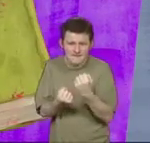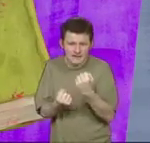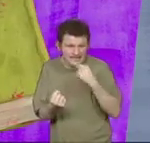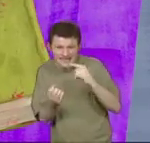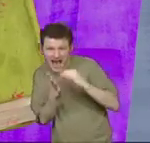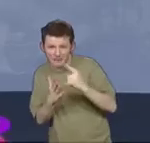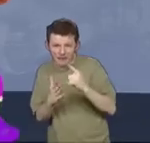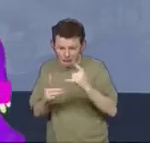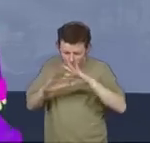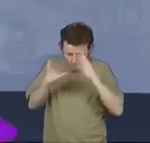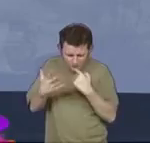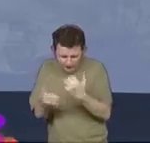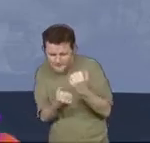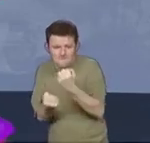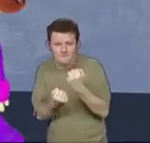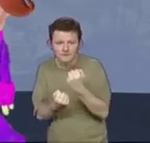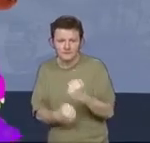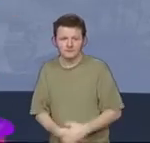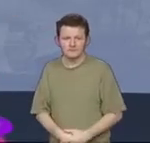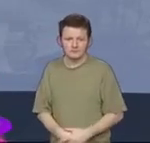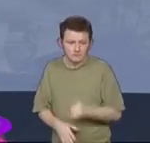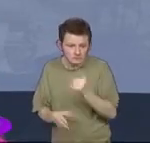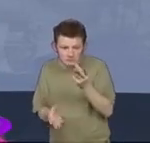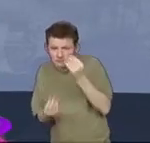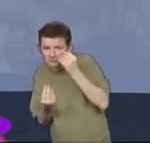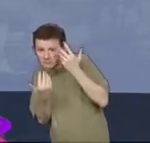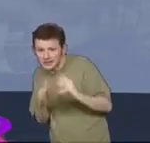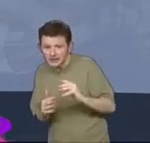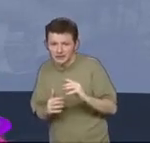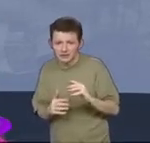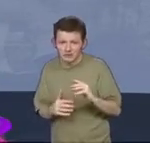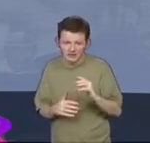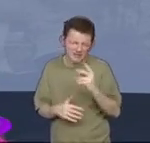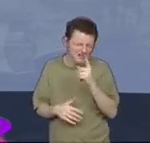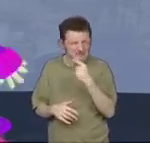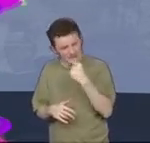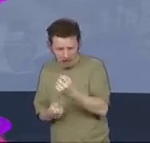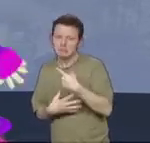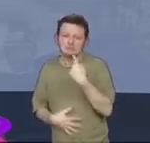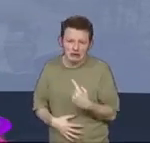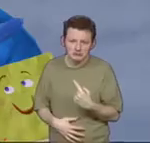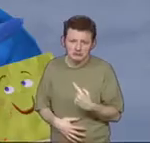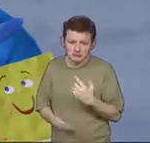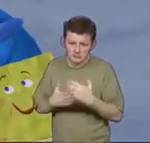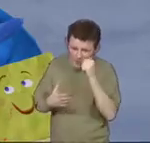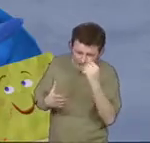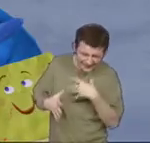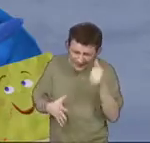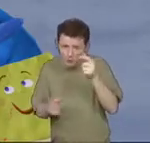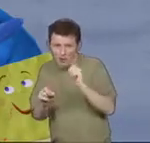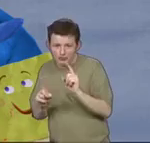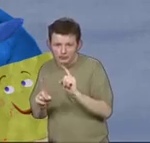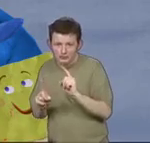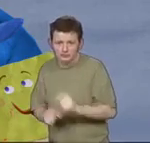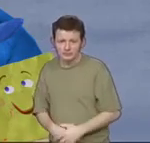encyclopedia. Did you hear that? Said old Mrs. Grumble. We can look up anything we need to know. Then I'm